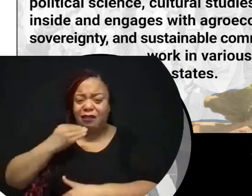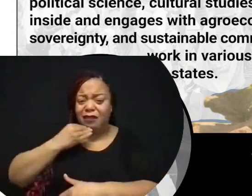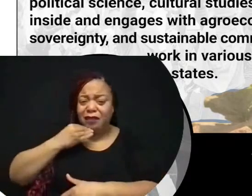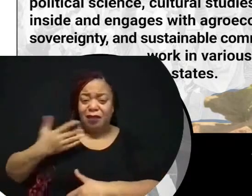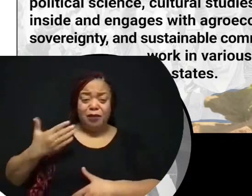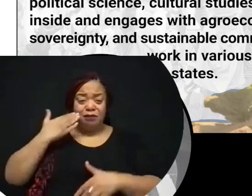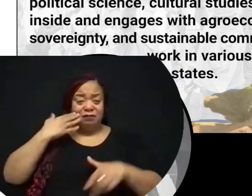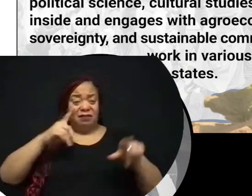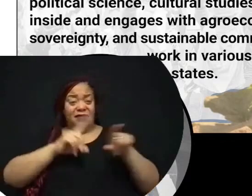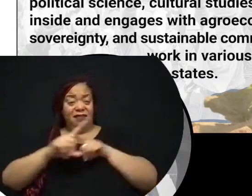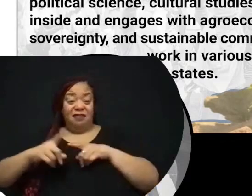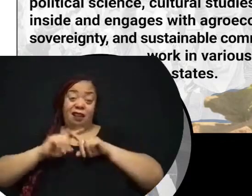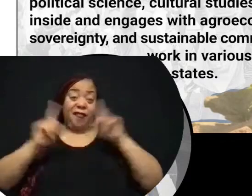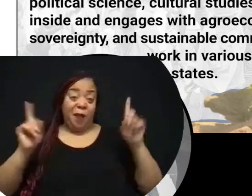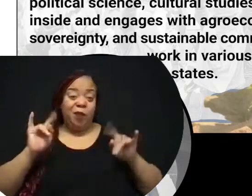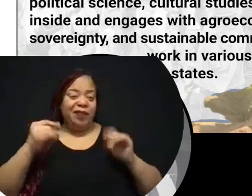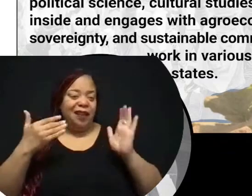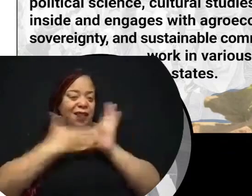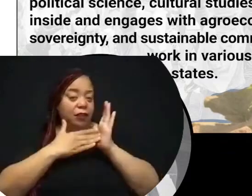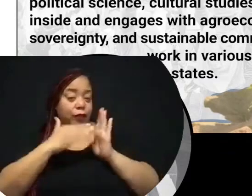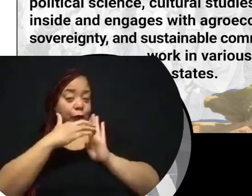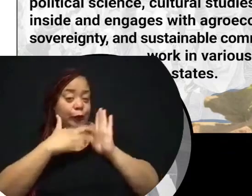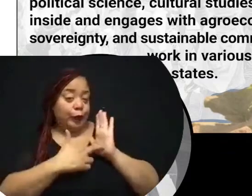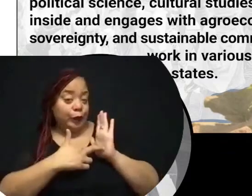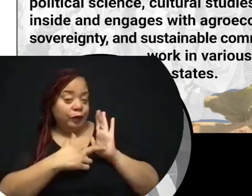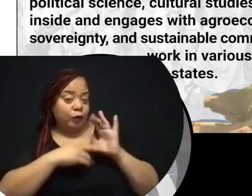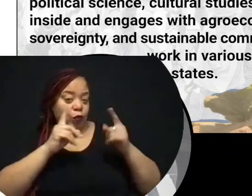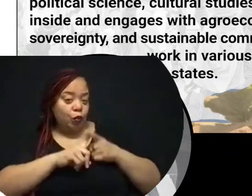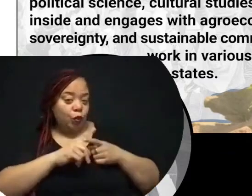on our lived experience with growing